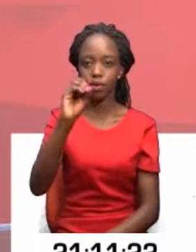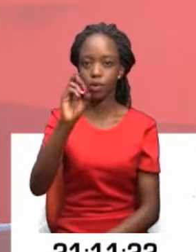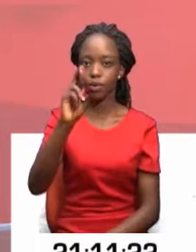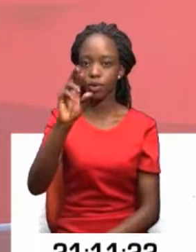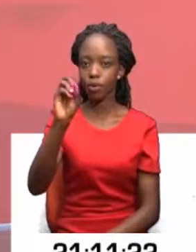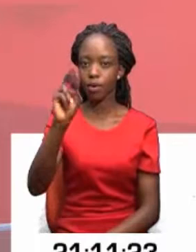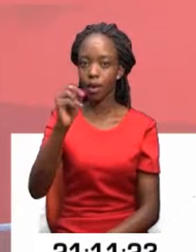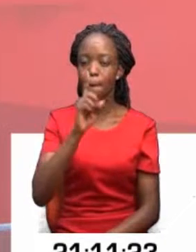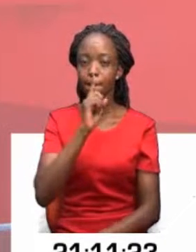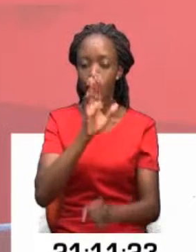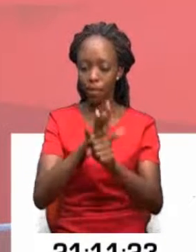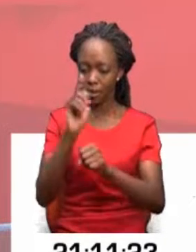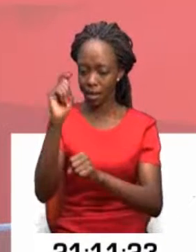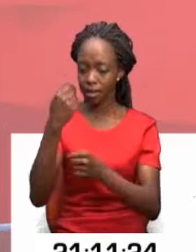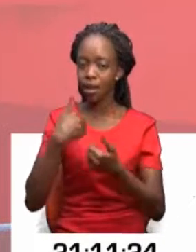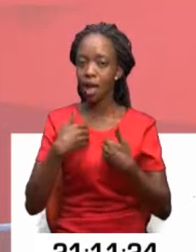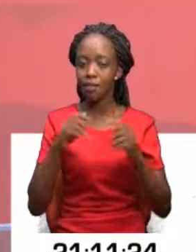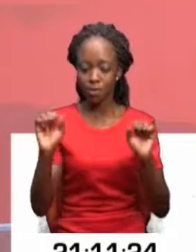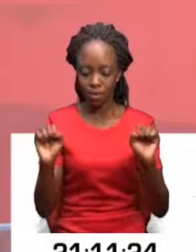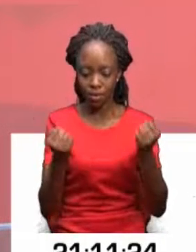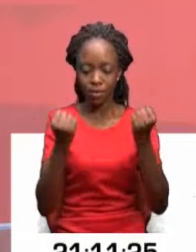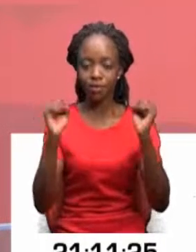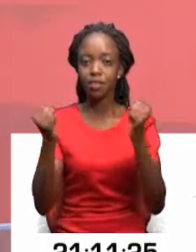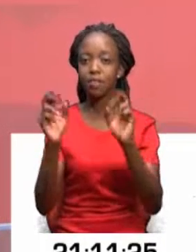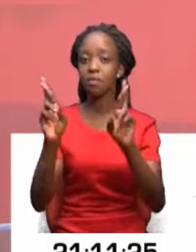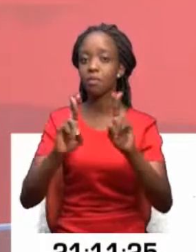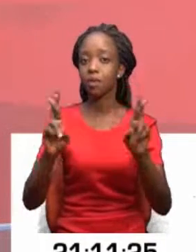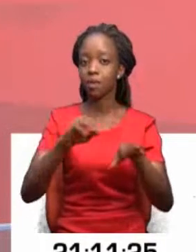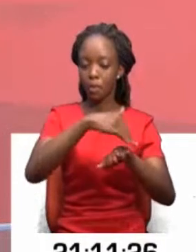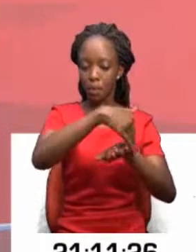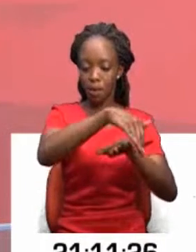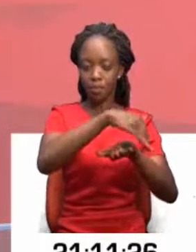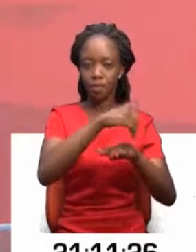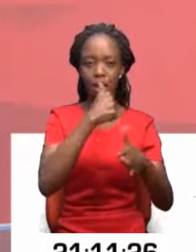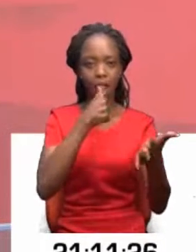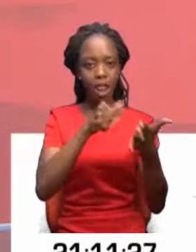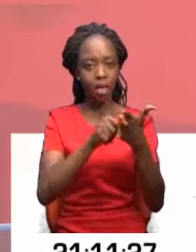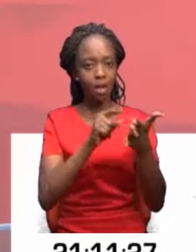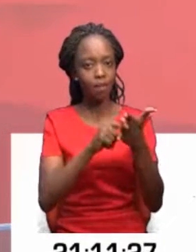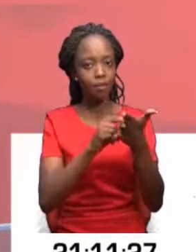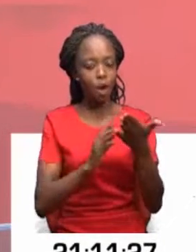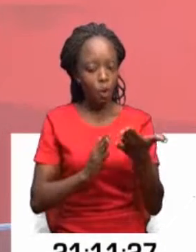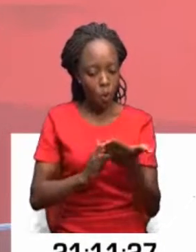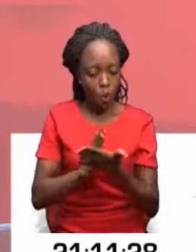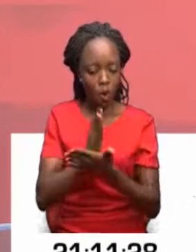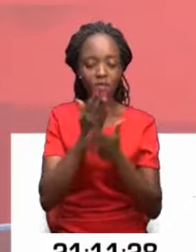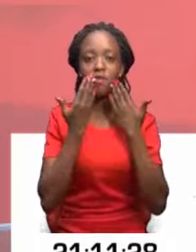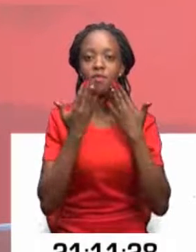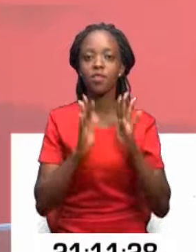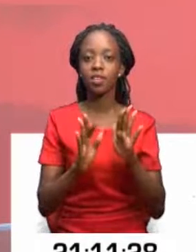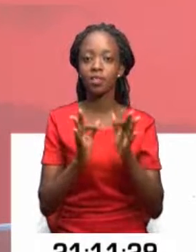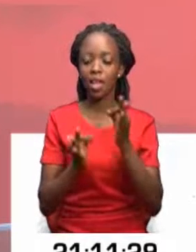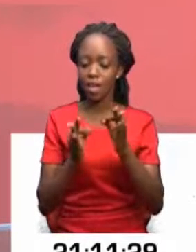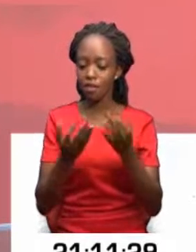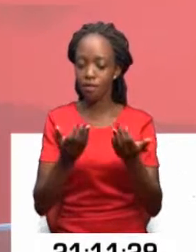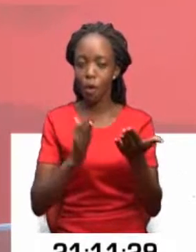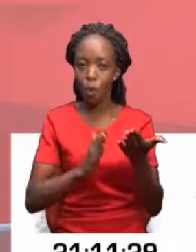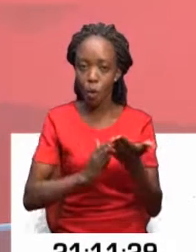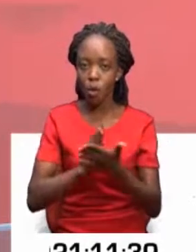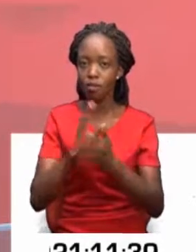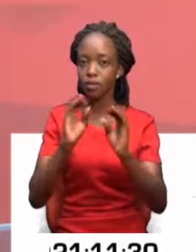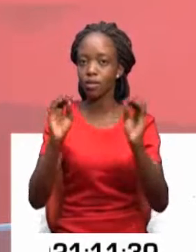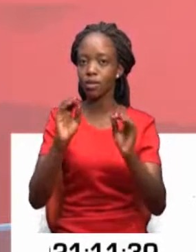is safety within its boundaries. Now on the letter, it has confirmed that there, if no confirmation of